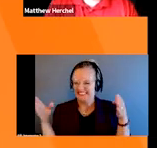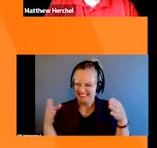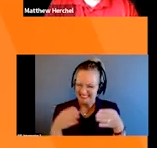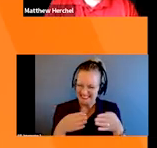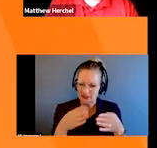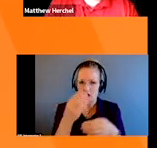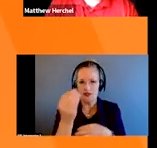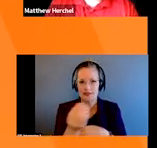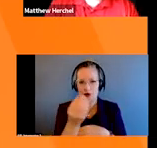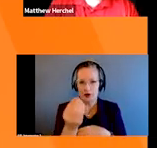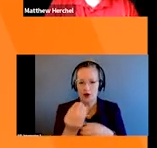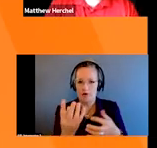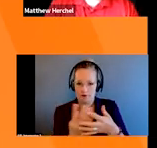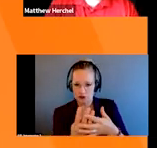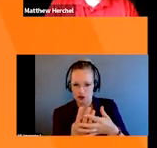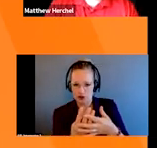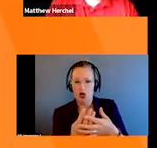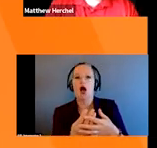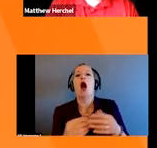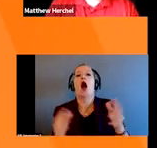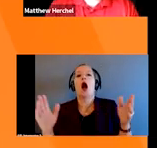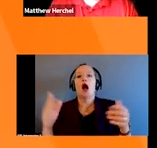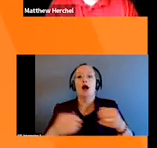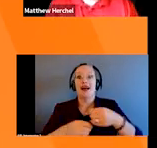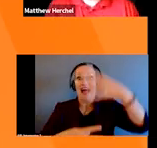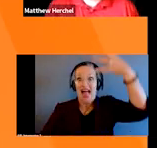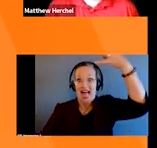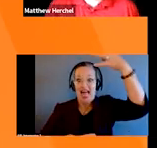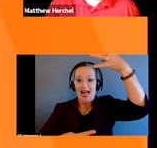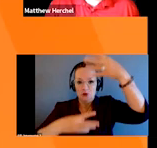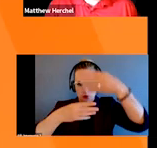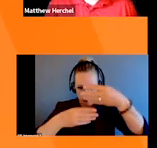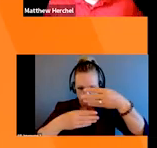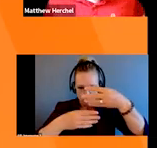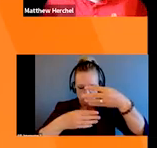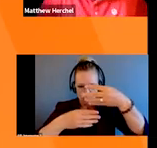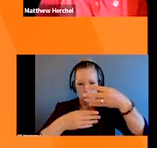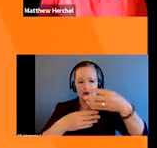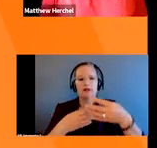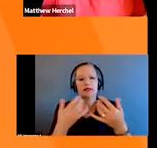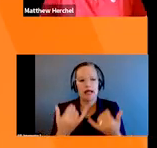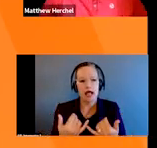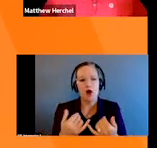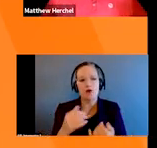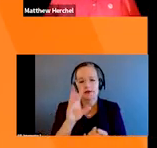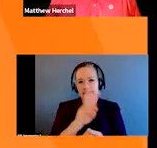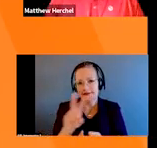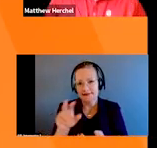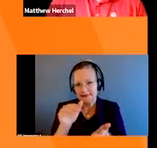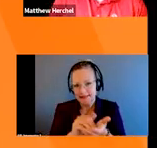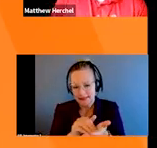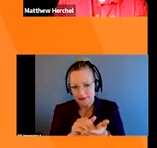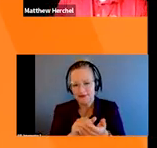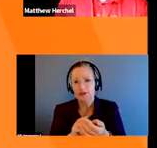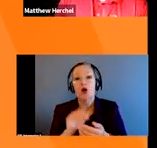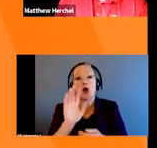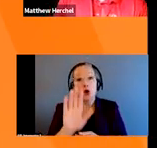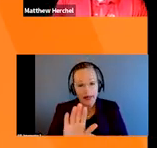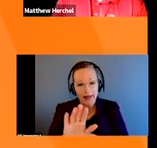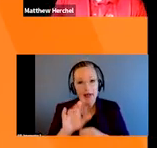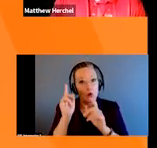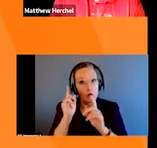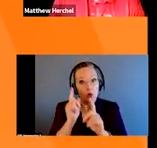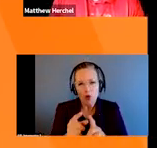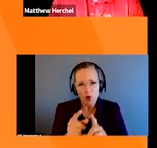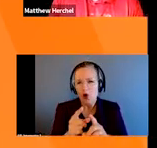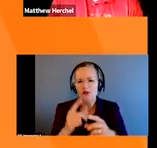66,000 people in Ontario that have learning and development. And my goal here is these are